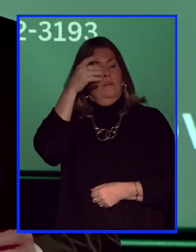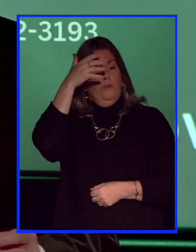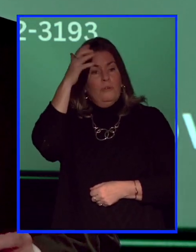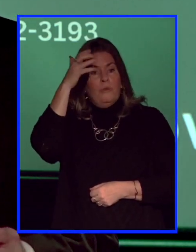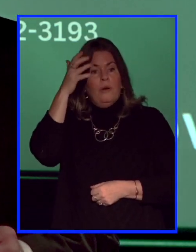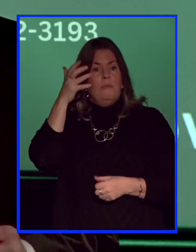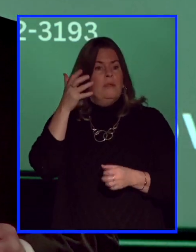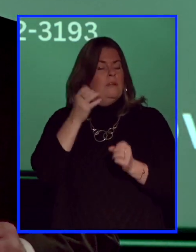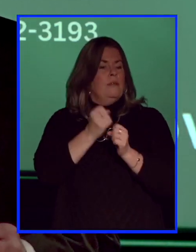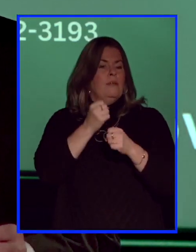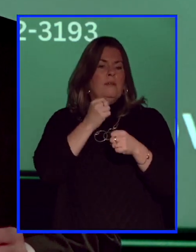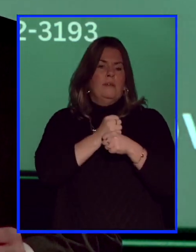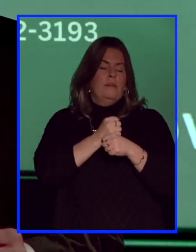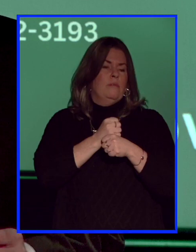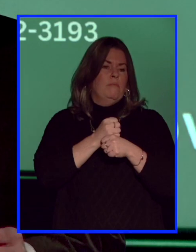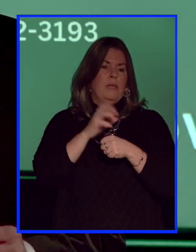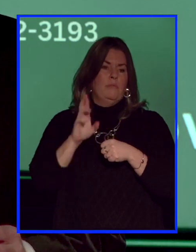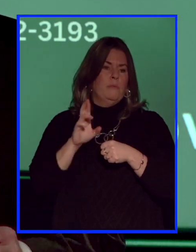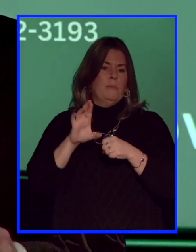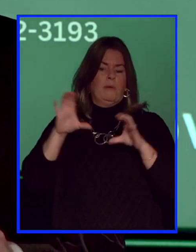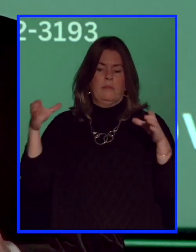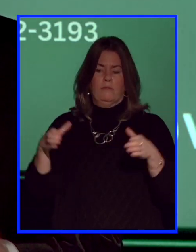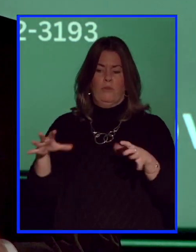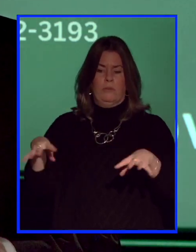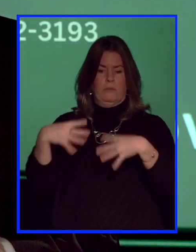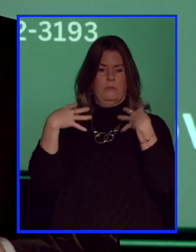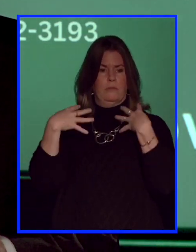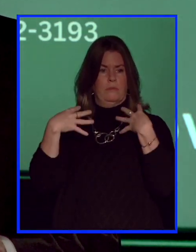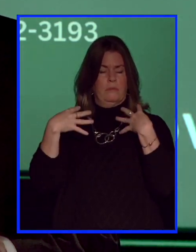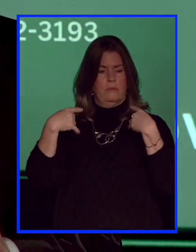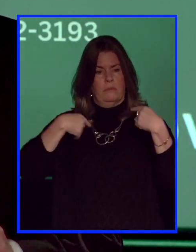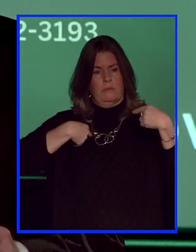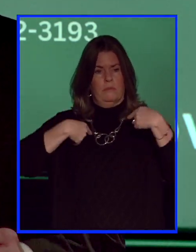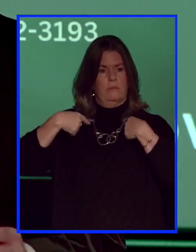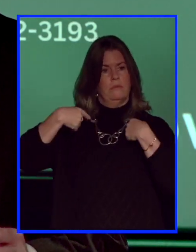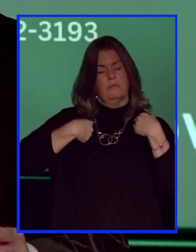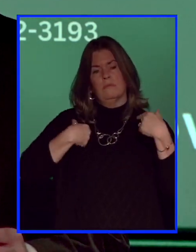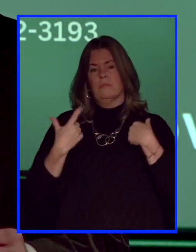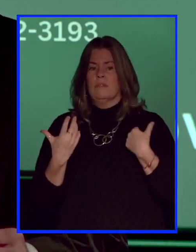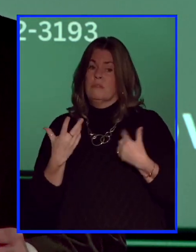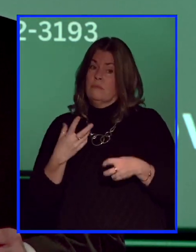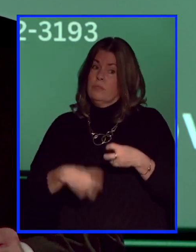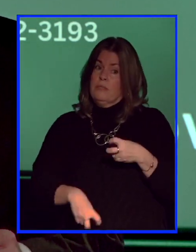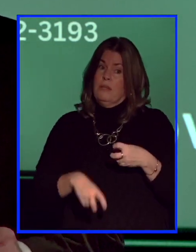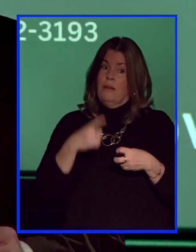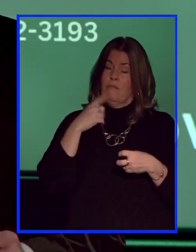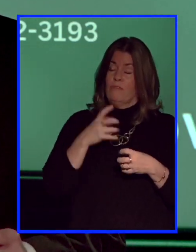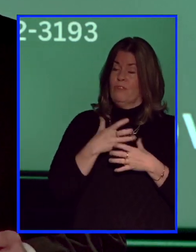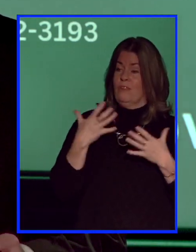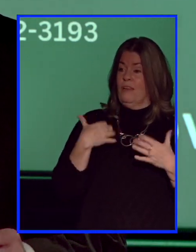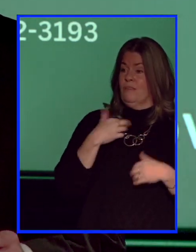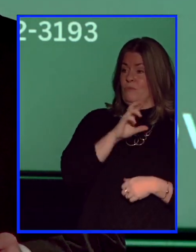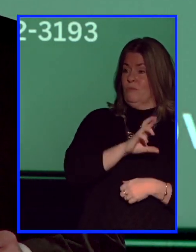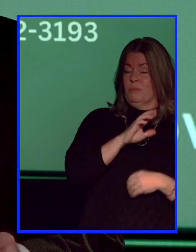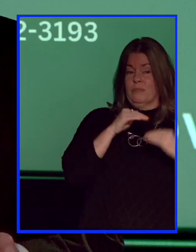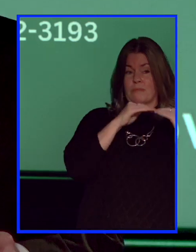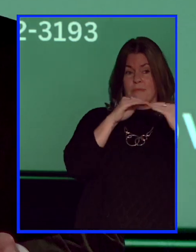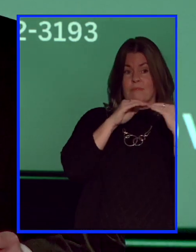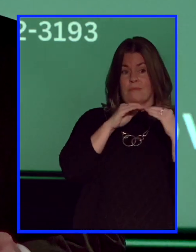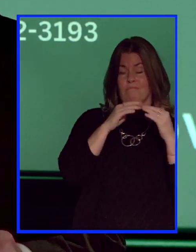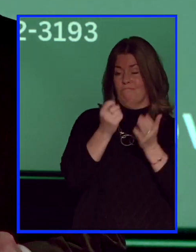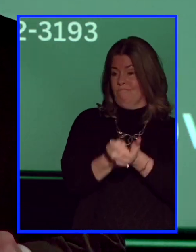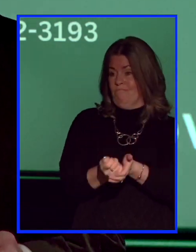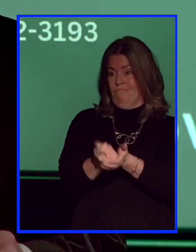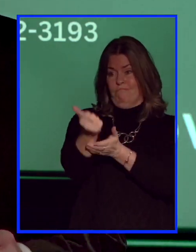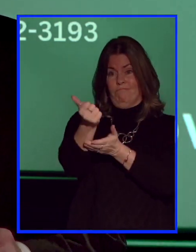made the party all about himself. And it was really tough for a lot of my Republican colleagues because they, in fact, got voted out when